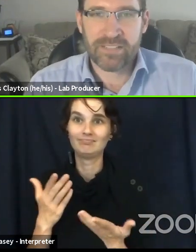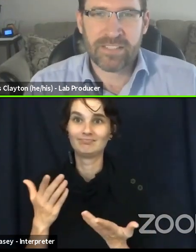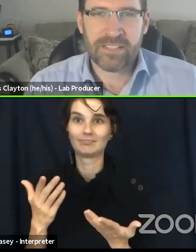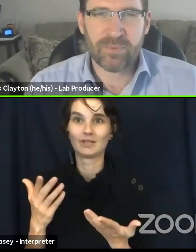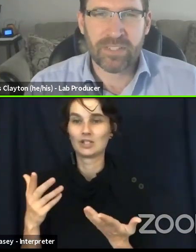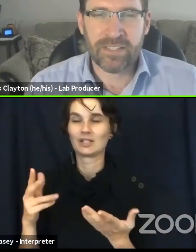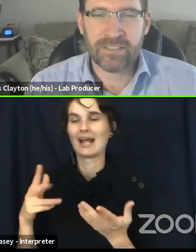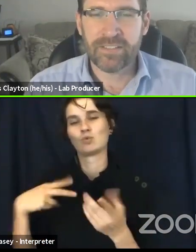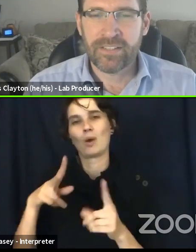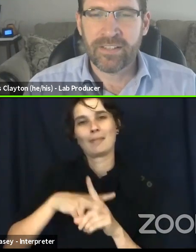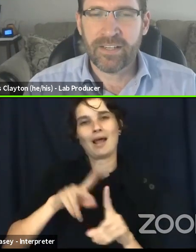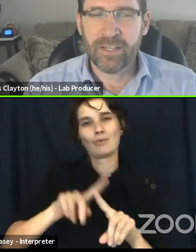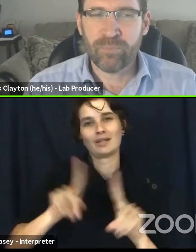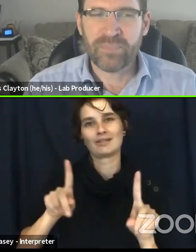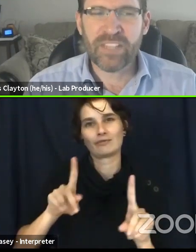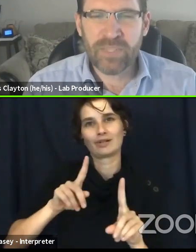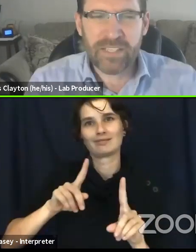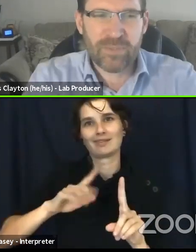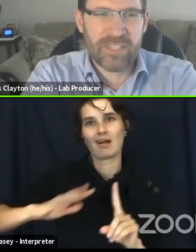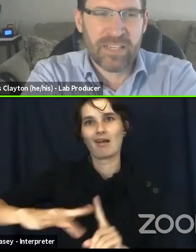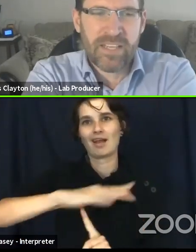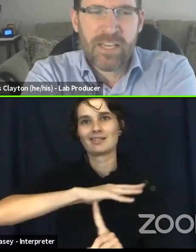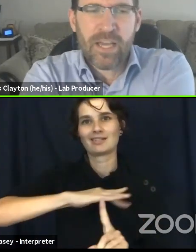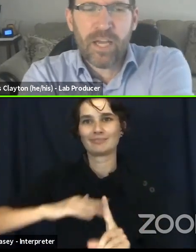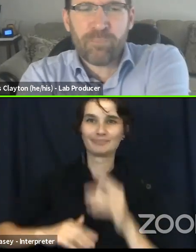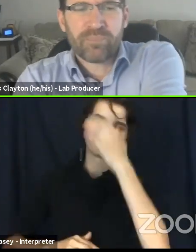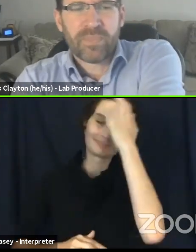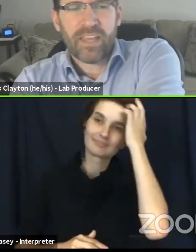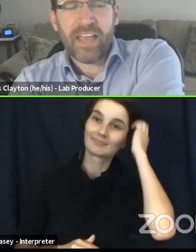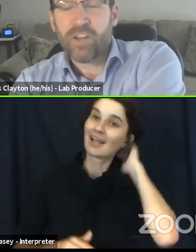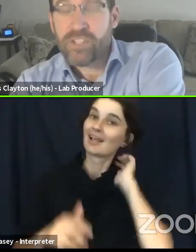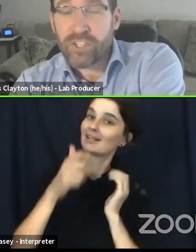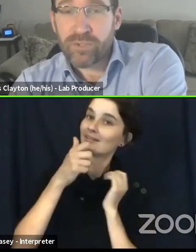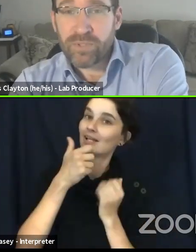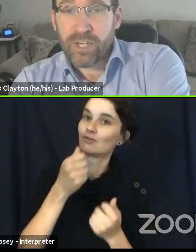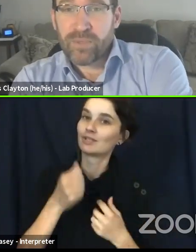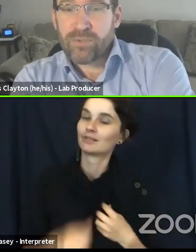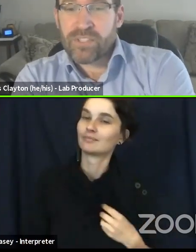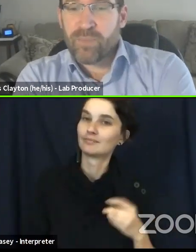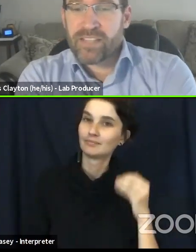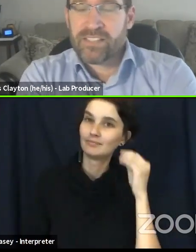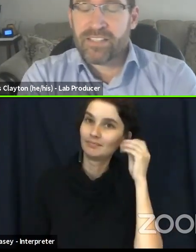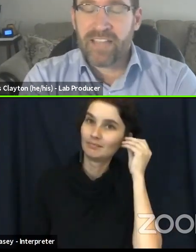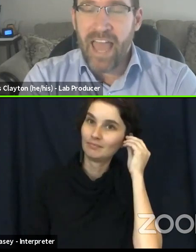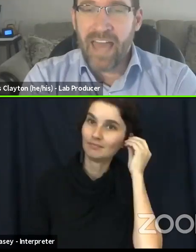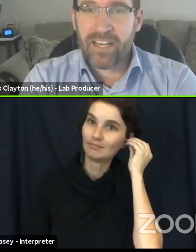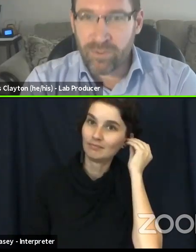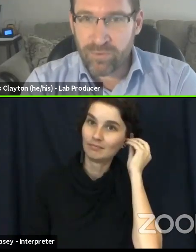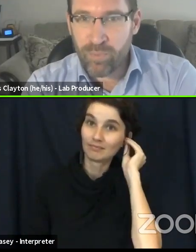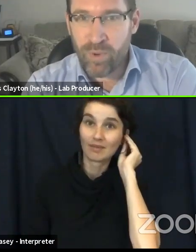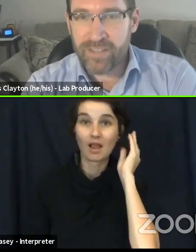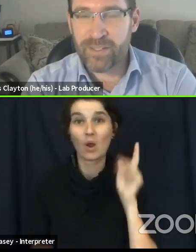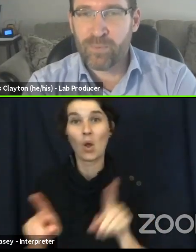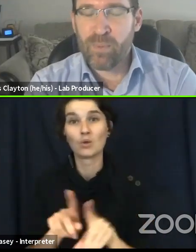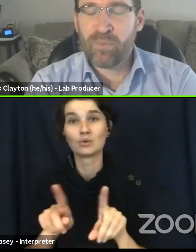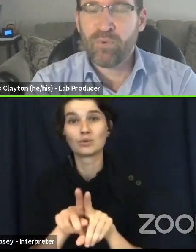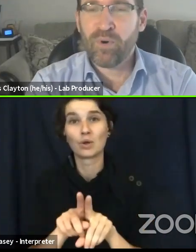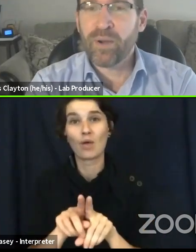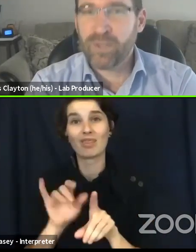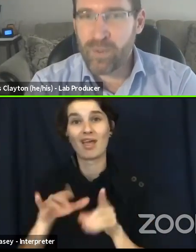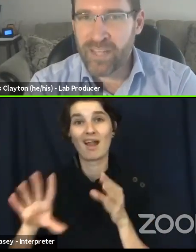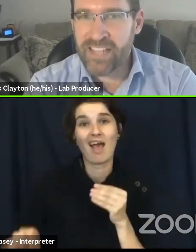different context. That's really interesting. And also, you know, interesting back to the additive point that